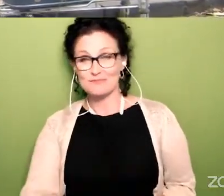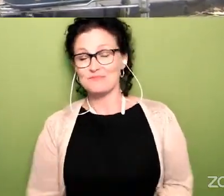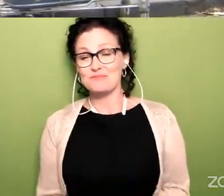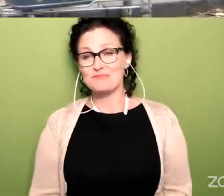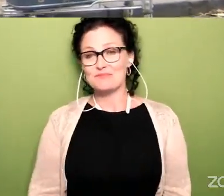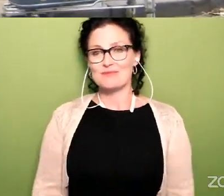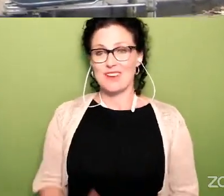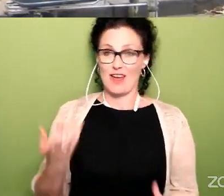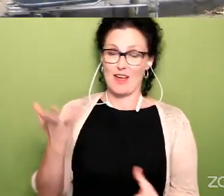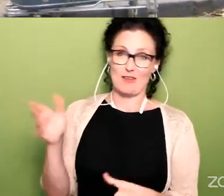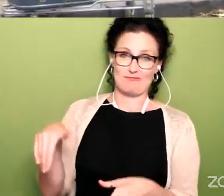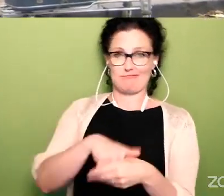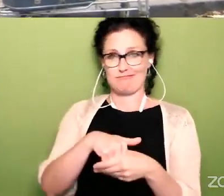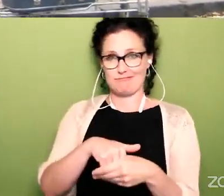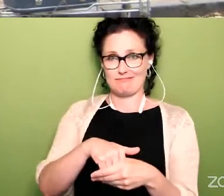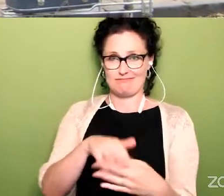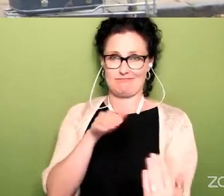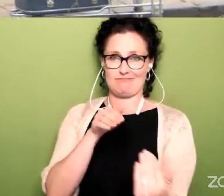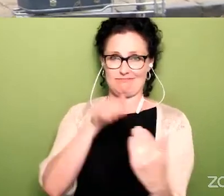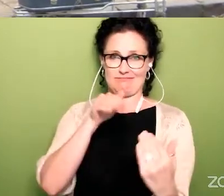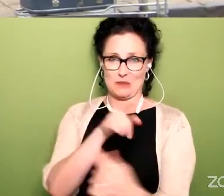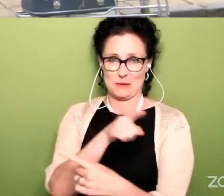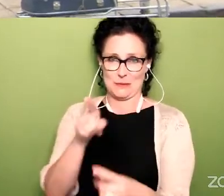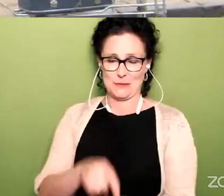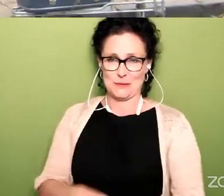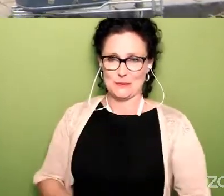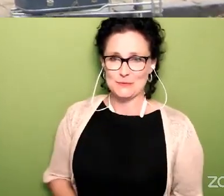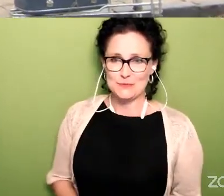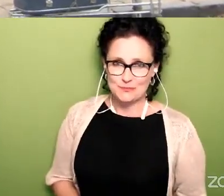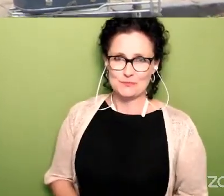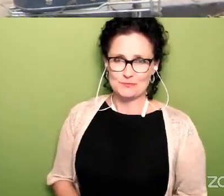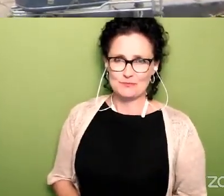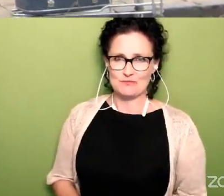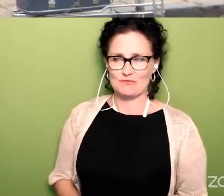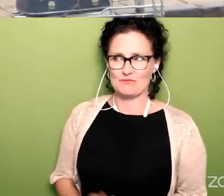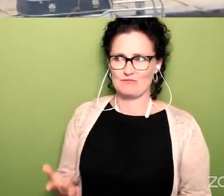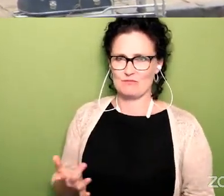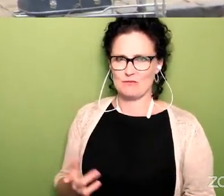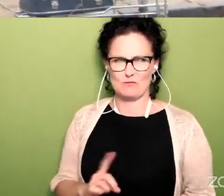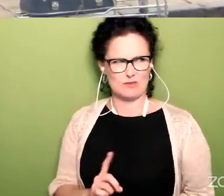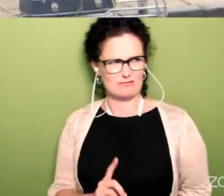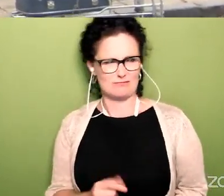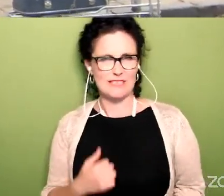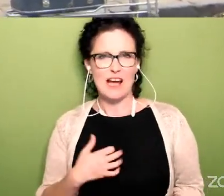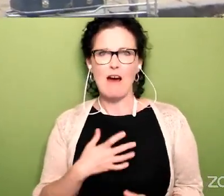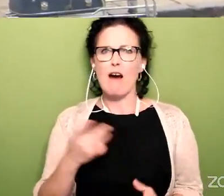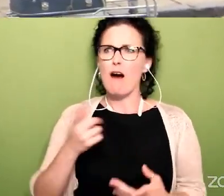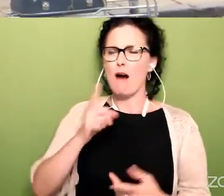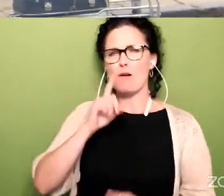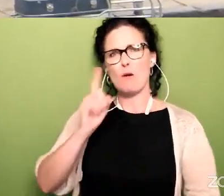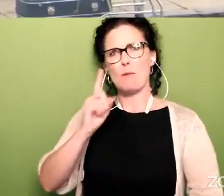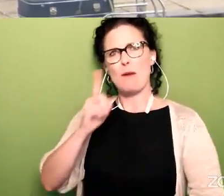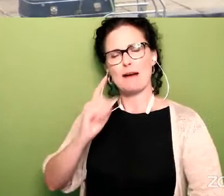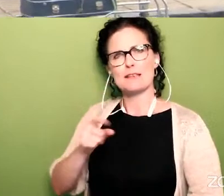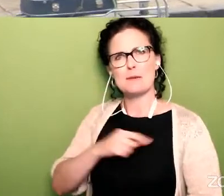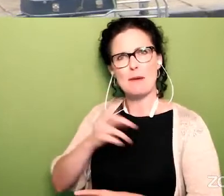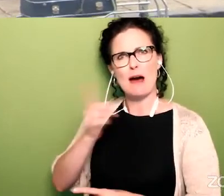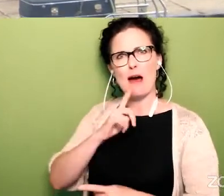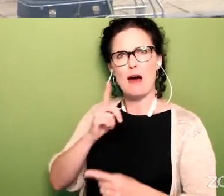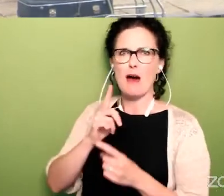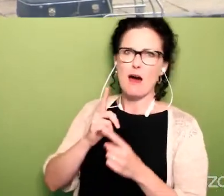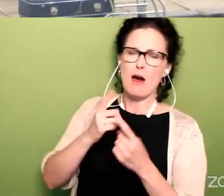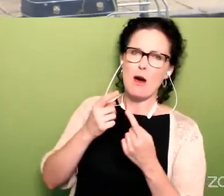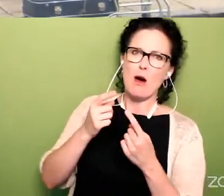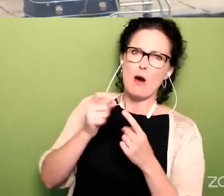is a different religion. We are Sikh. And what is wrong with praying? He only means that you religious types are always going to open up your